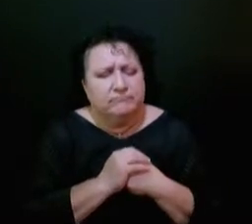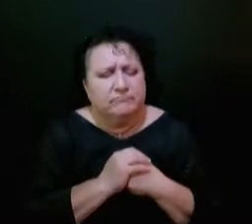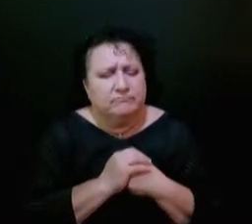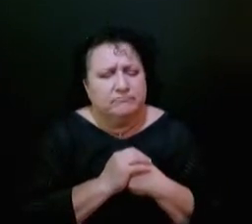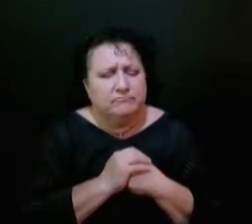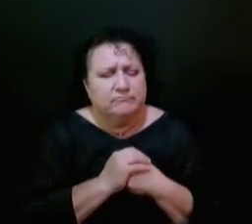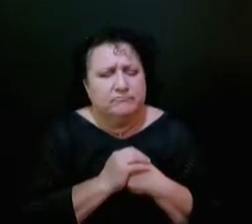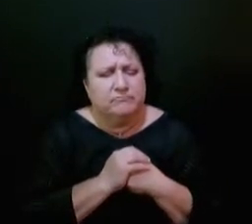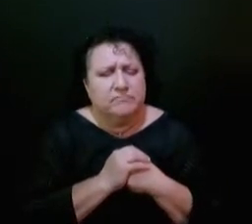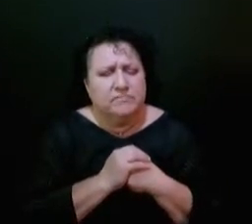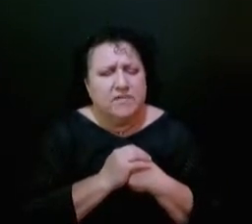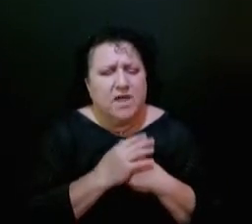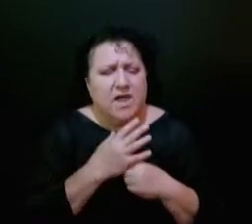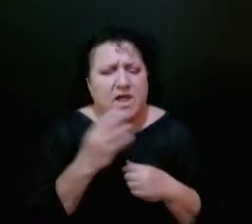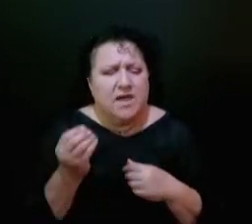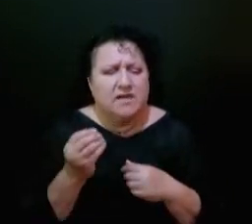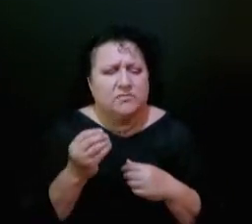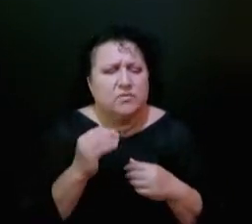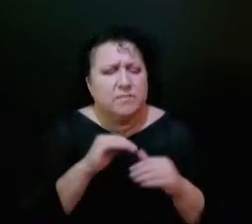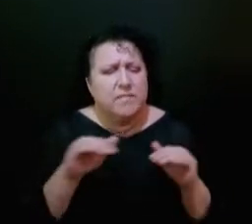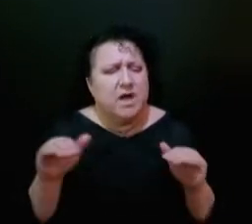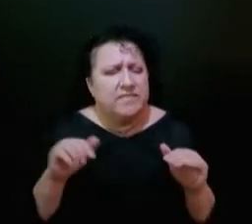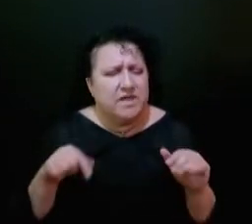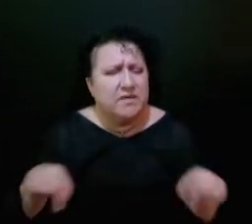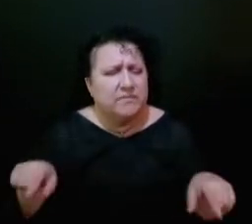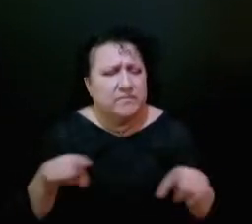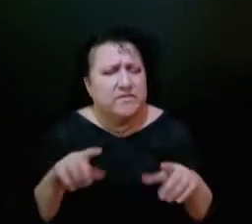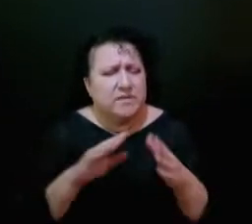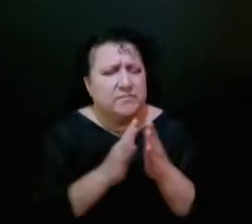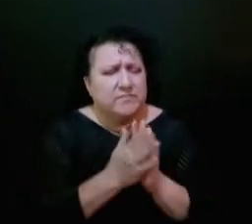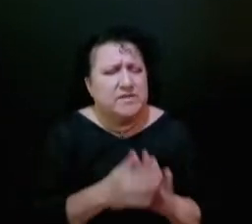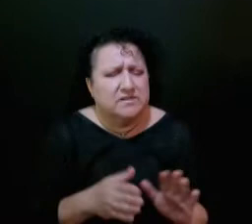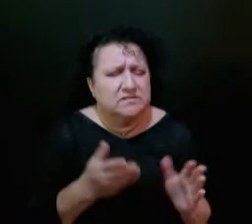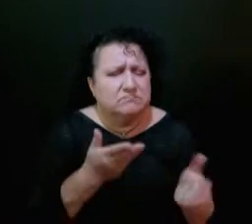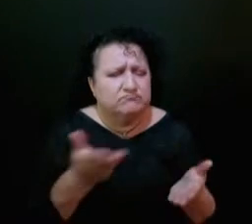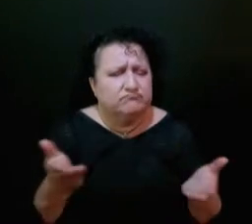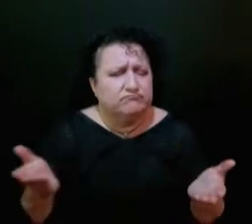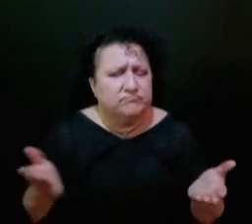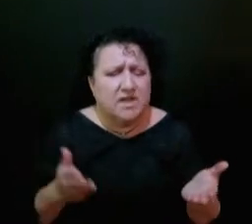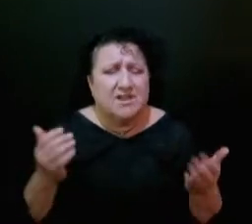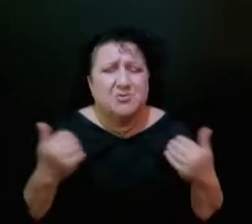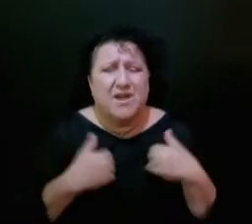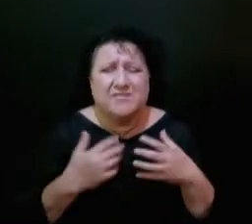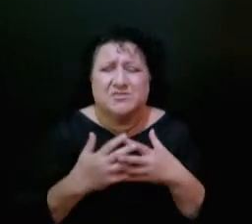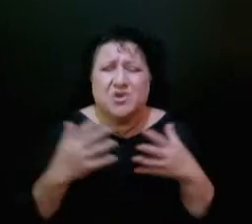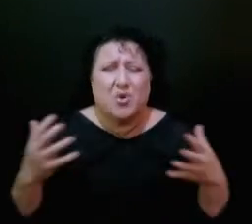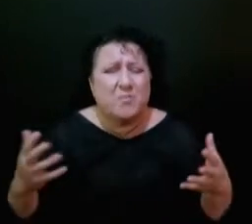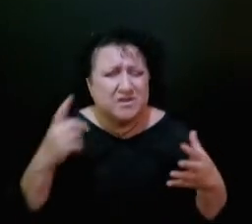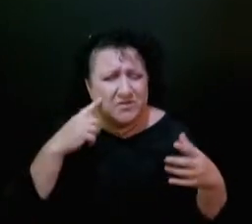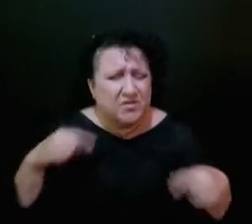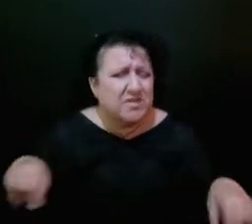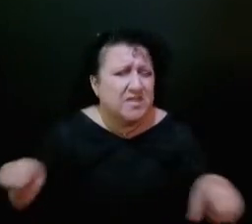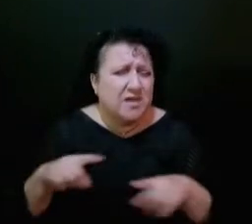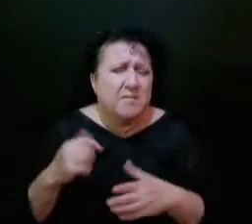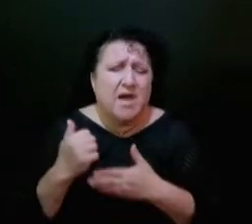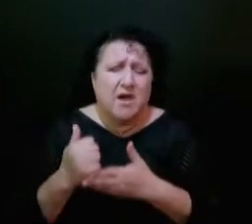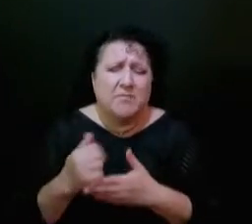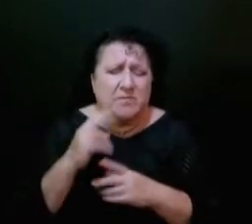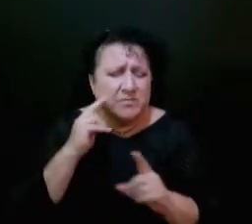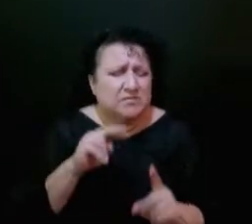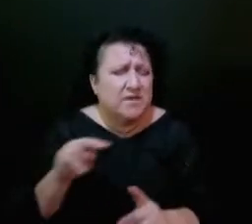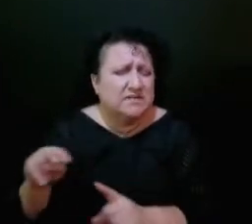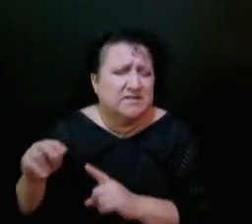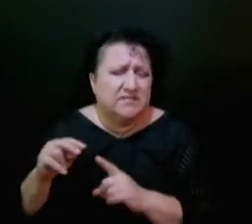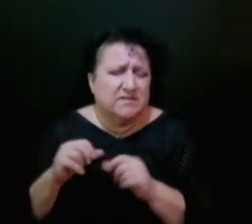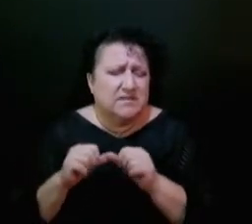so much for them. And that we're living this life to live it again. Help them to keep a perspective. And for those moms who are with us, and